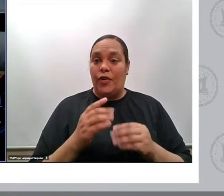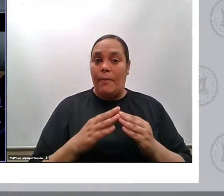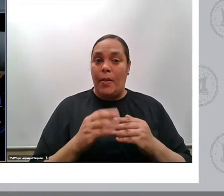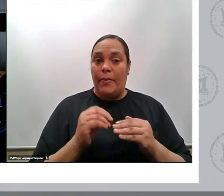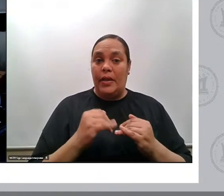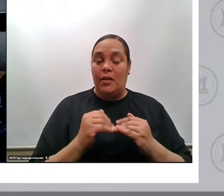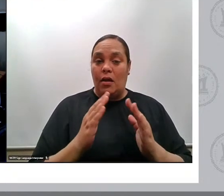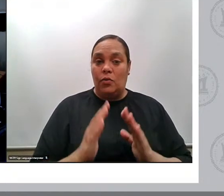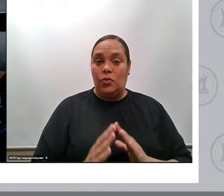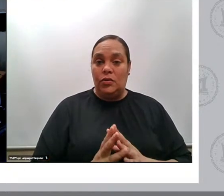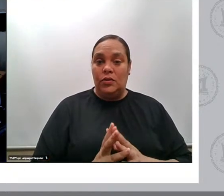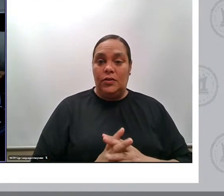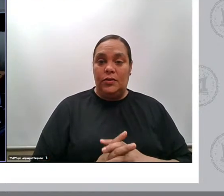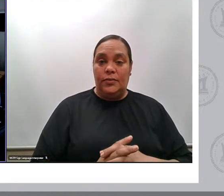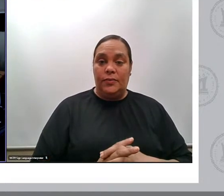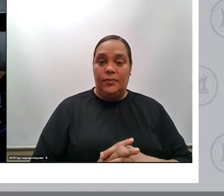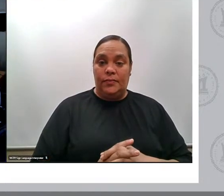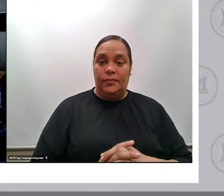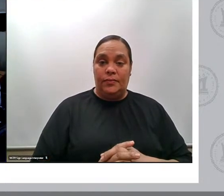House?